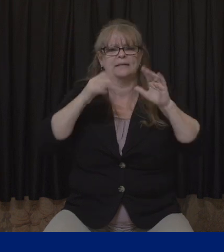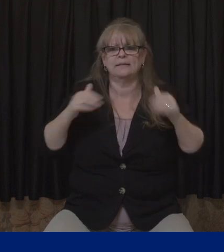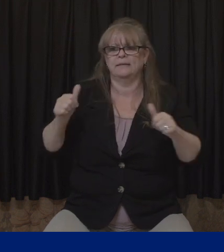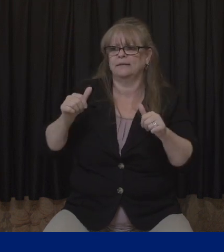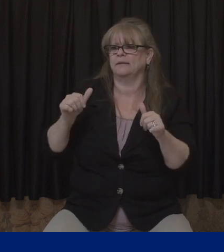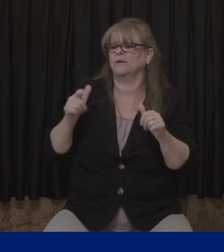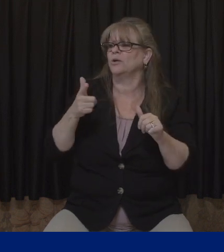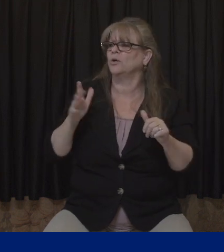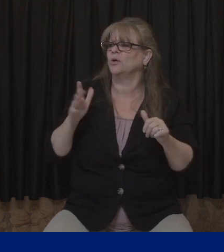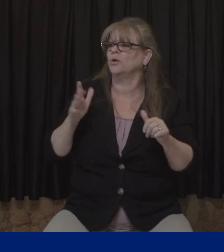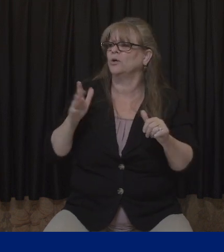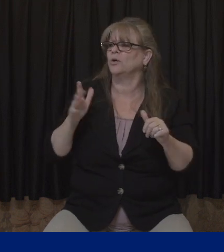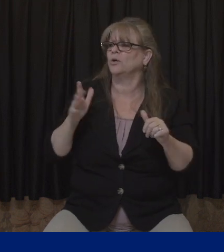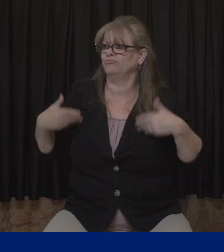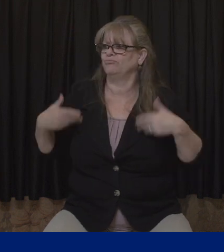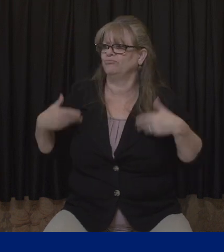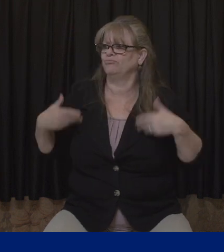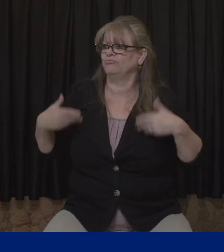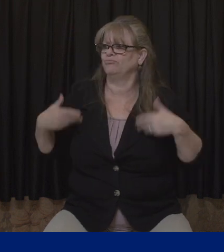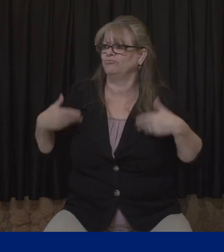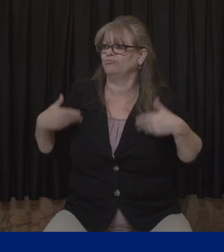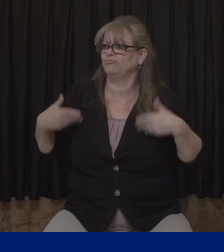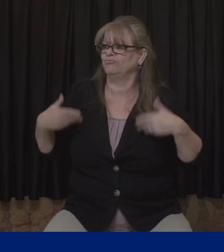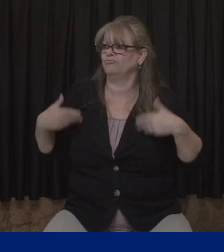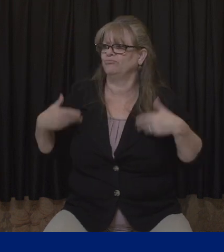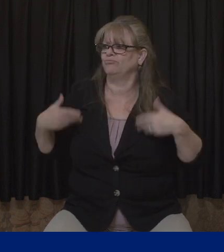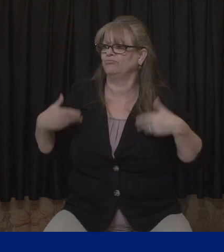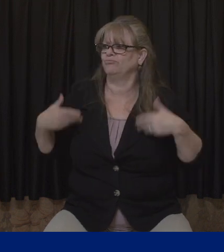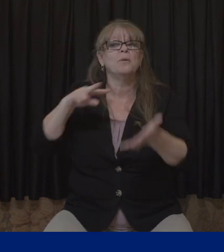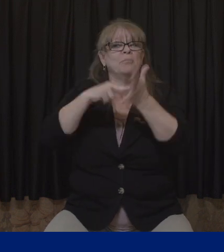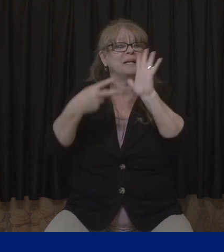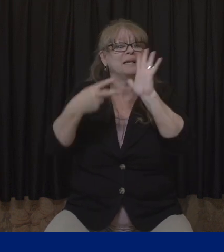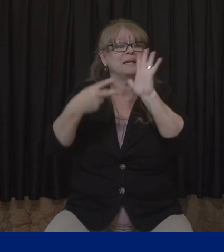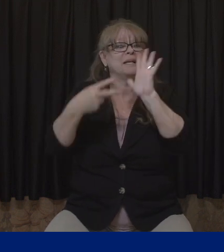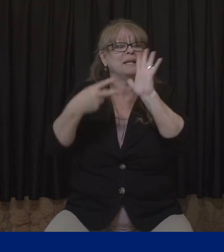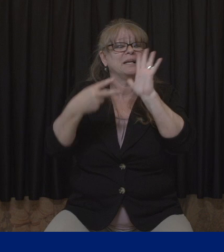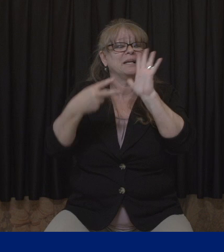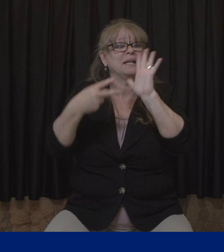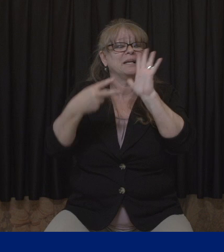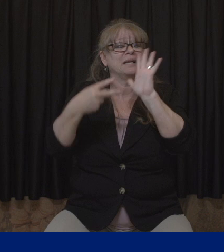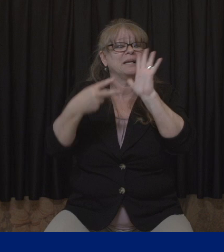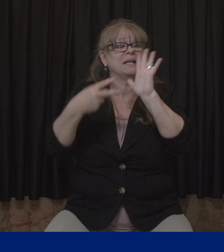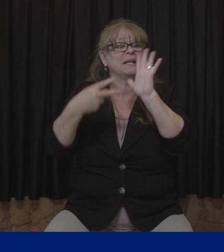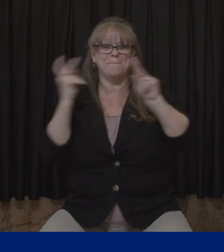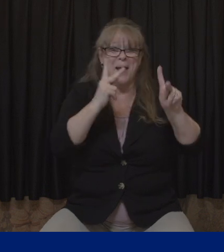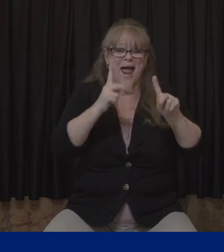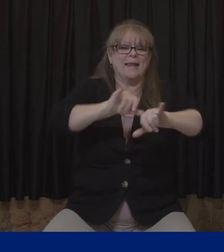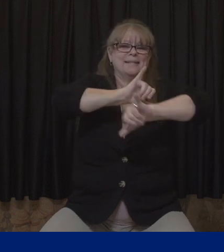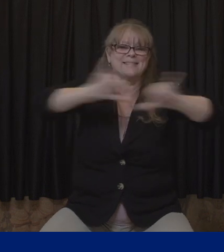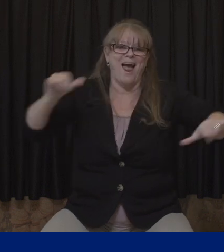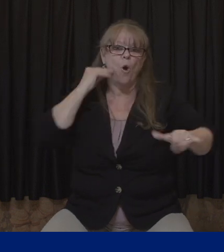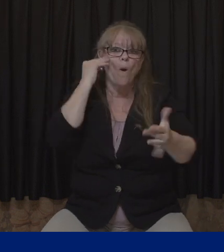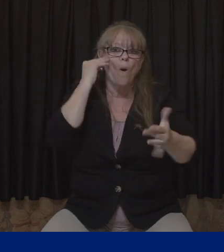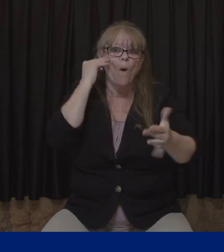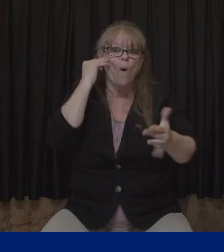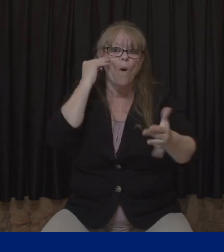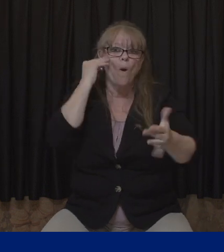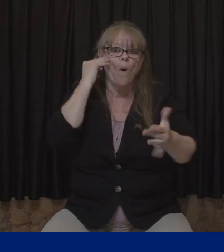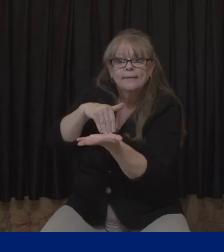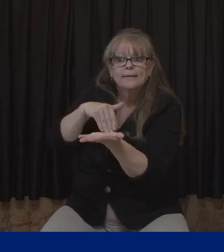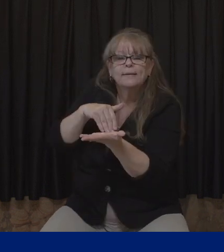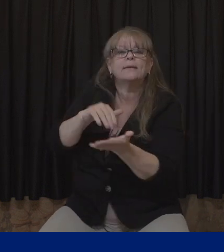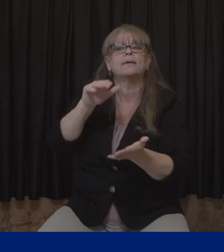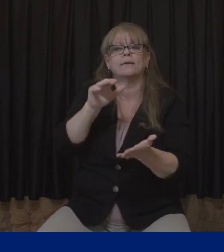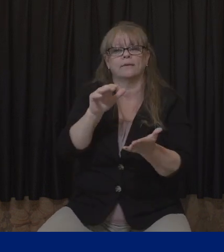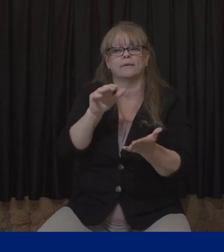that additional restrictions might have to come back. Our gains will be lost. This great sacrifice that Coloradans have made will have been for